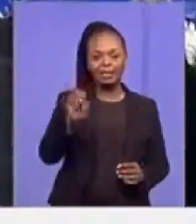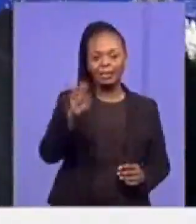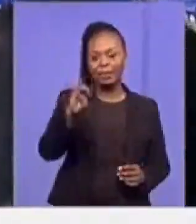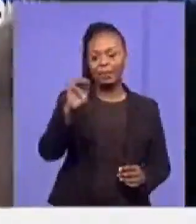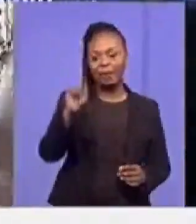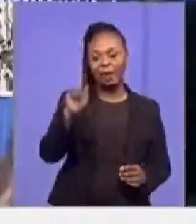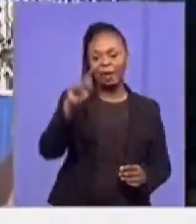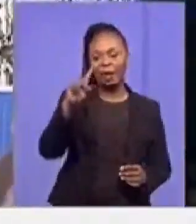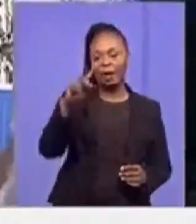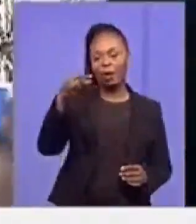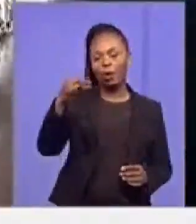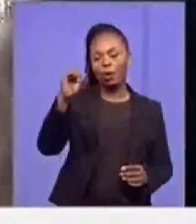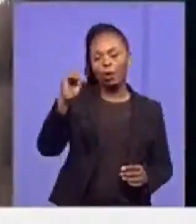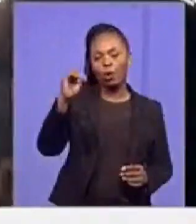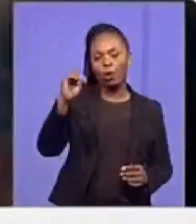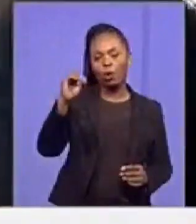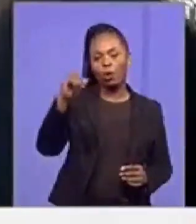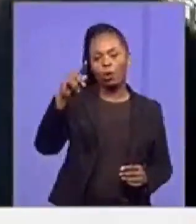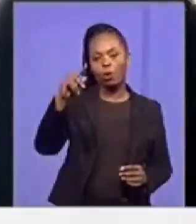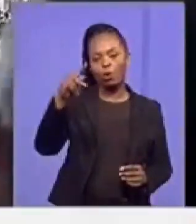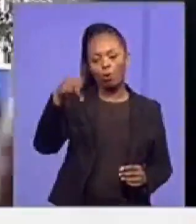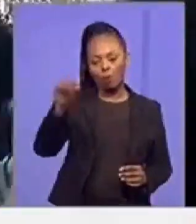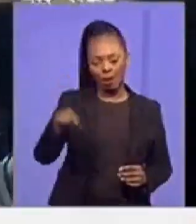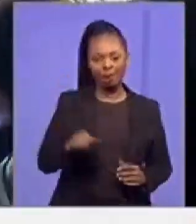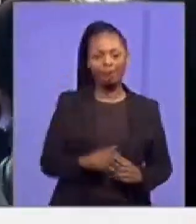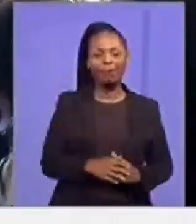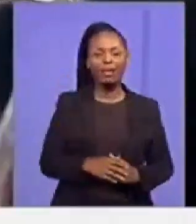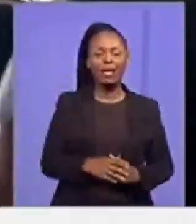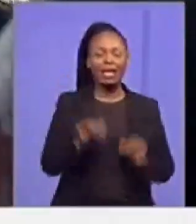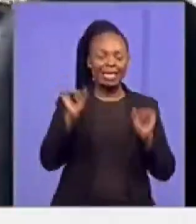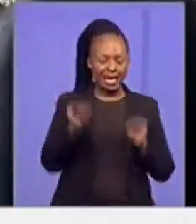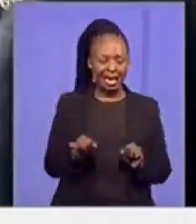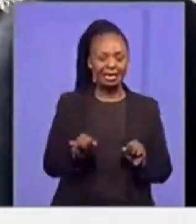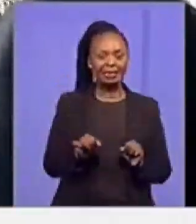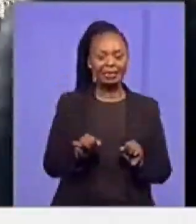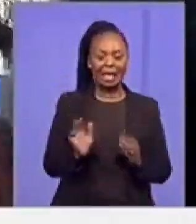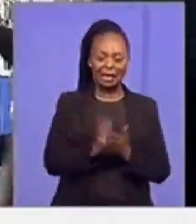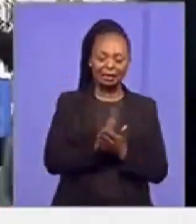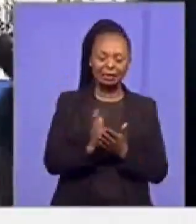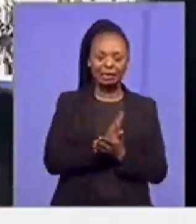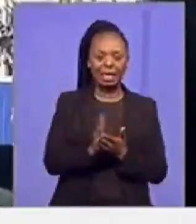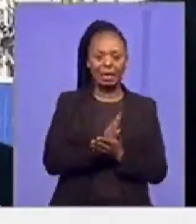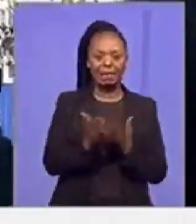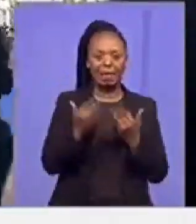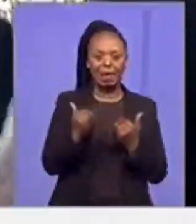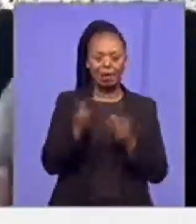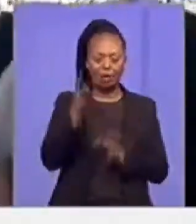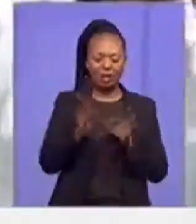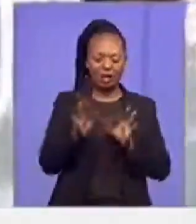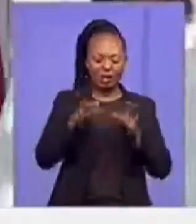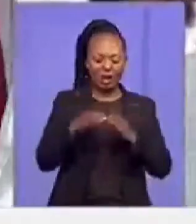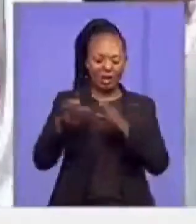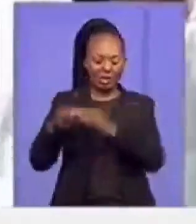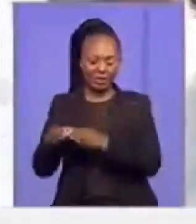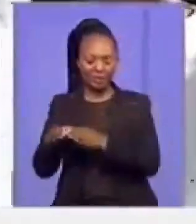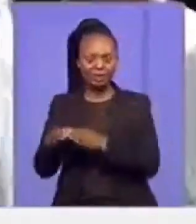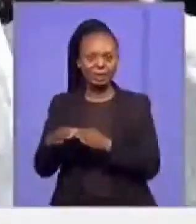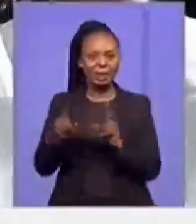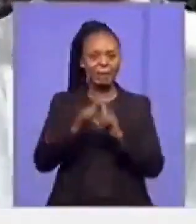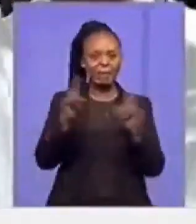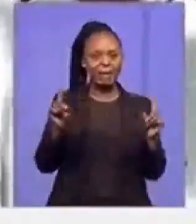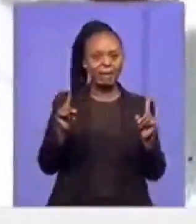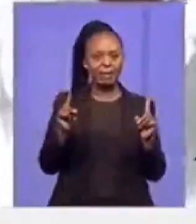mekga ba hanyetse ba hlalositse hore le ha hoja le ha bona ile mekga ba hanyetse ka lekgotla ke tsa molao ba na le